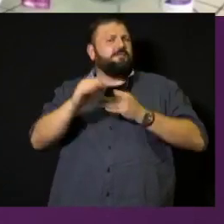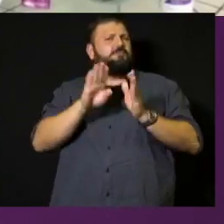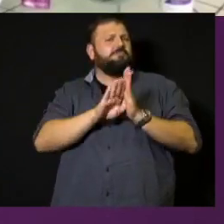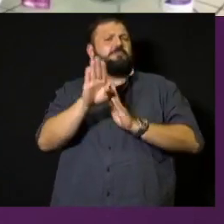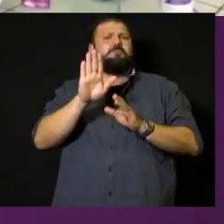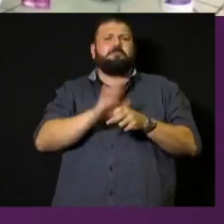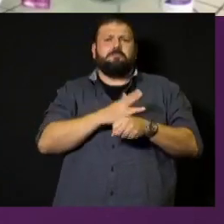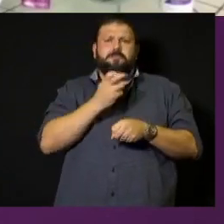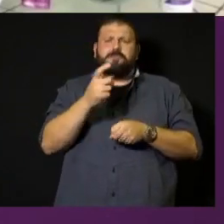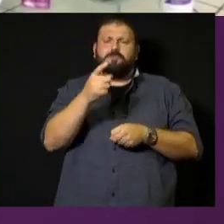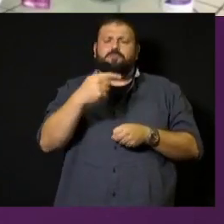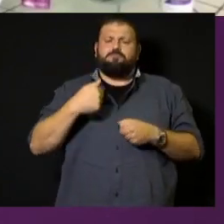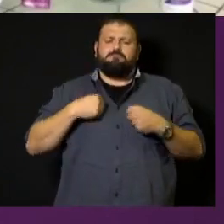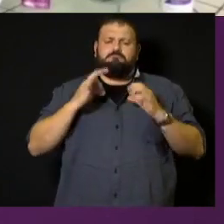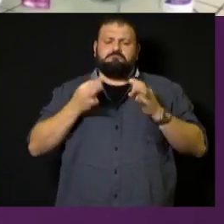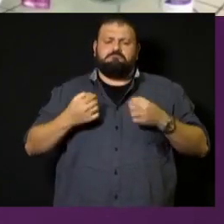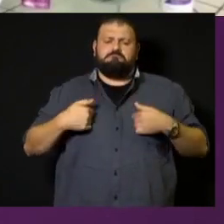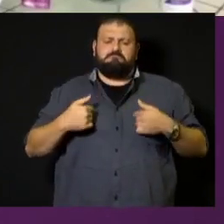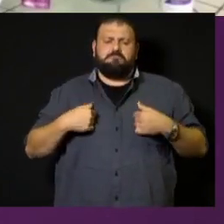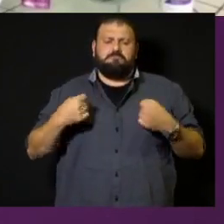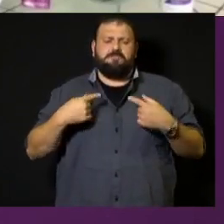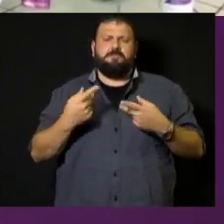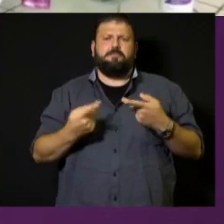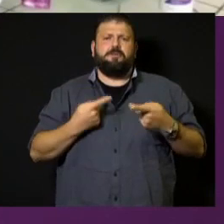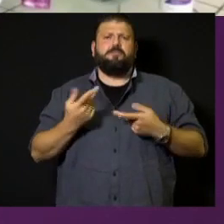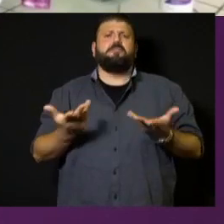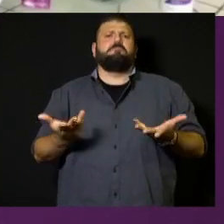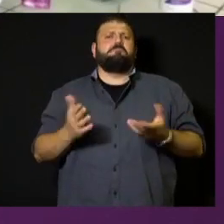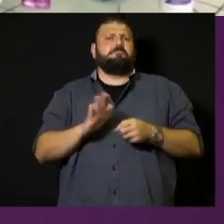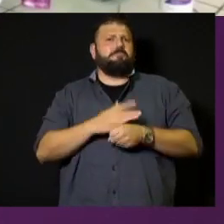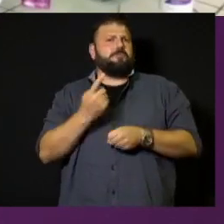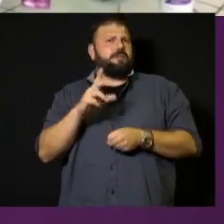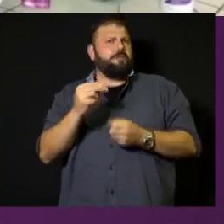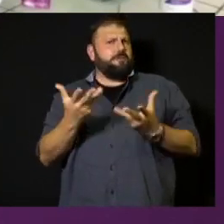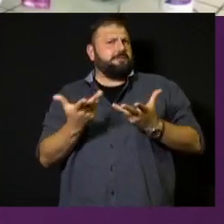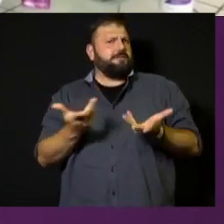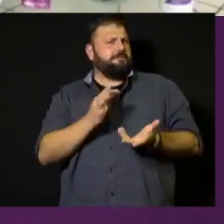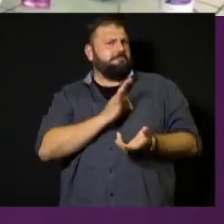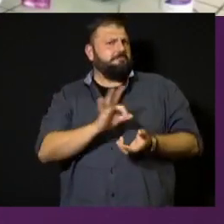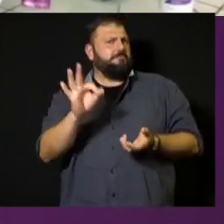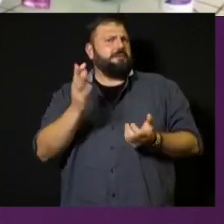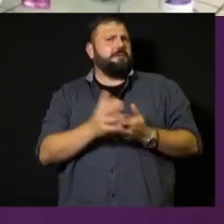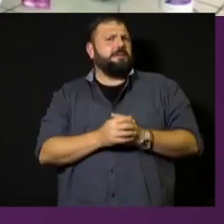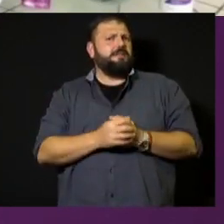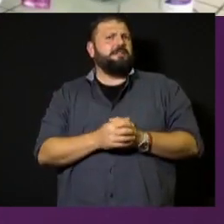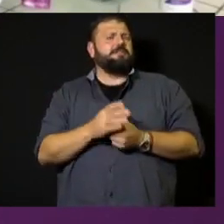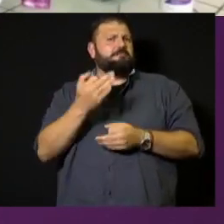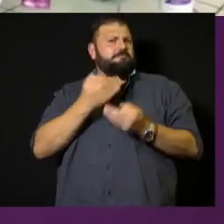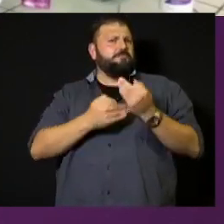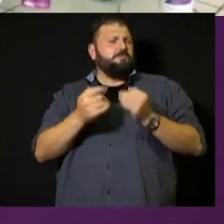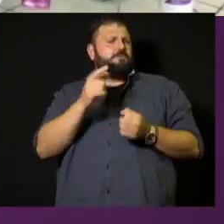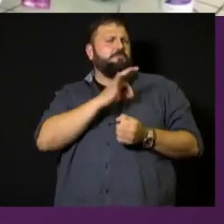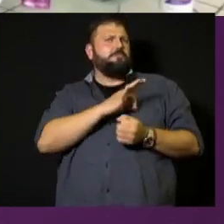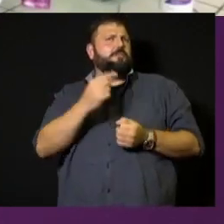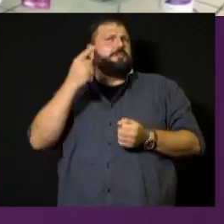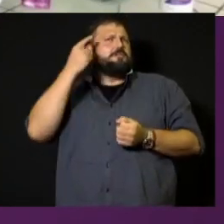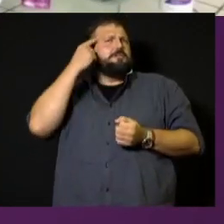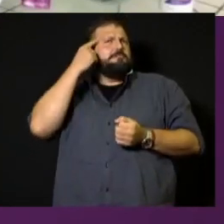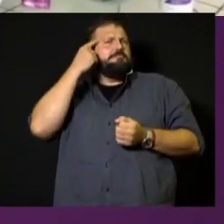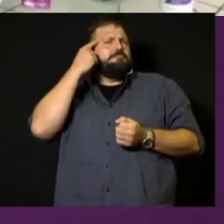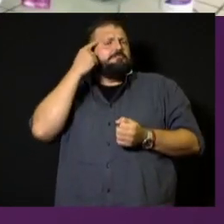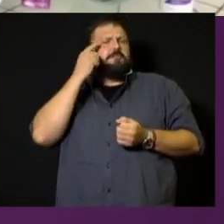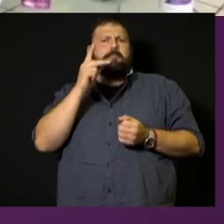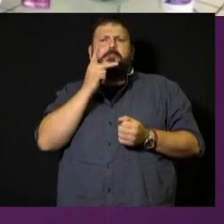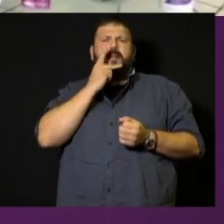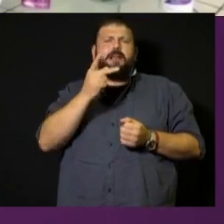story. So the question is, why not to do it? And people have in